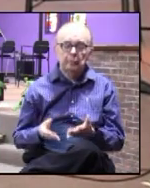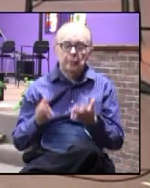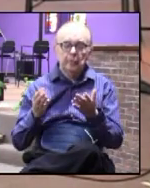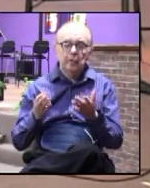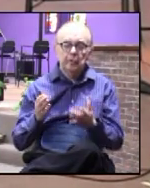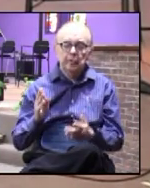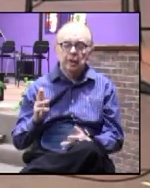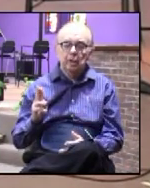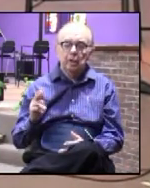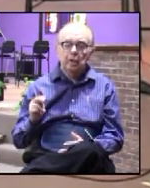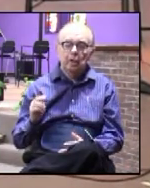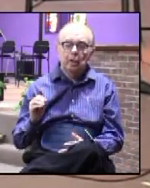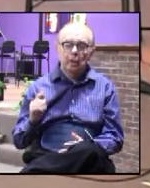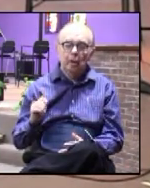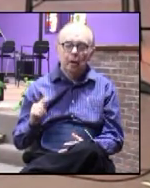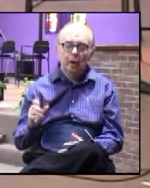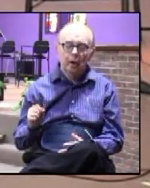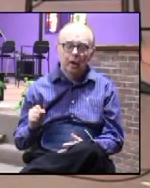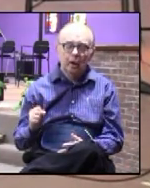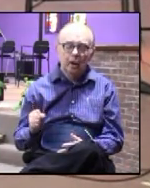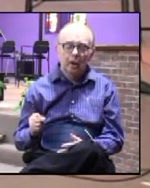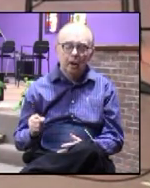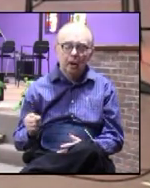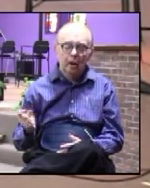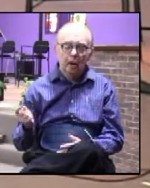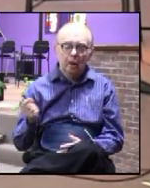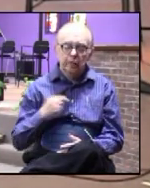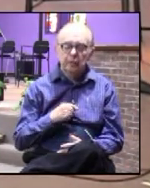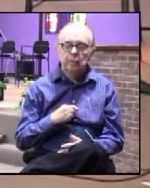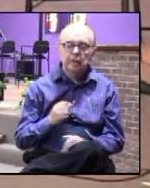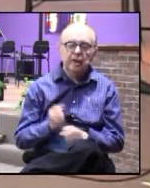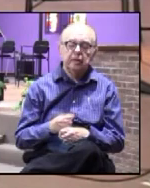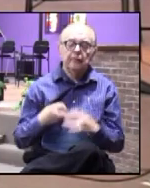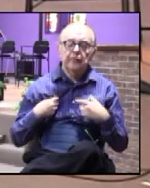is not correct. What you do is you get physically wore out.